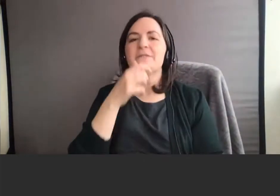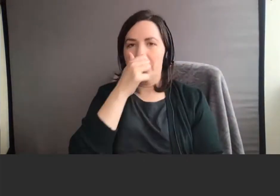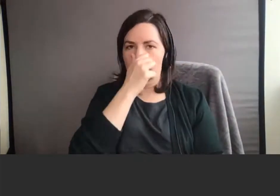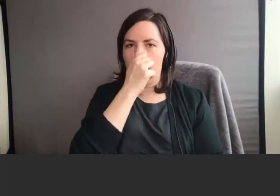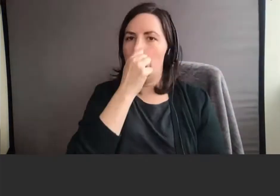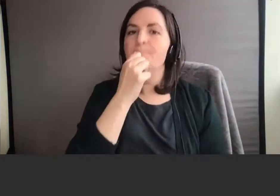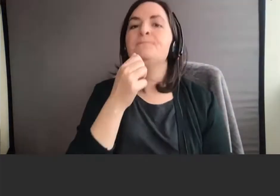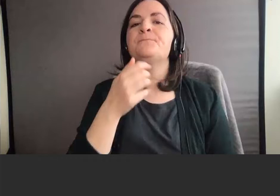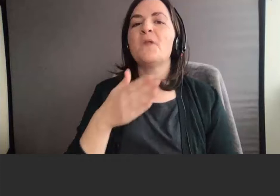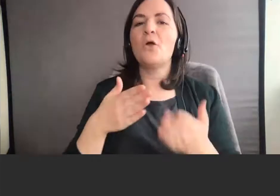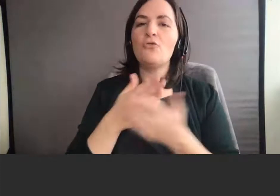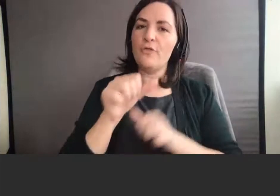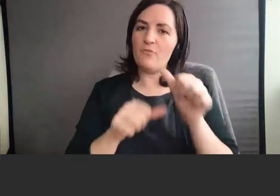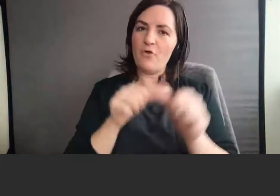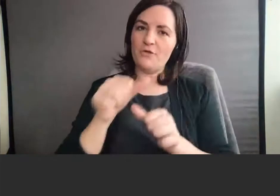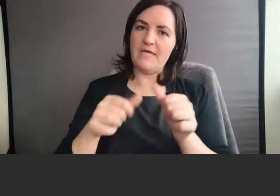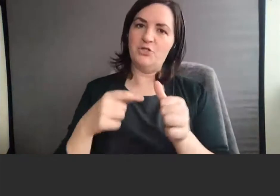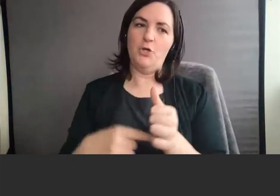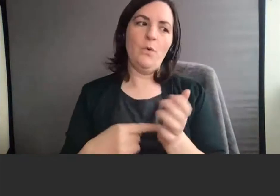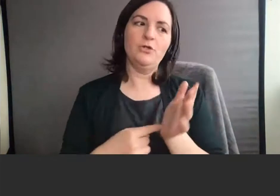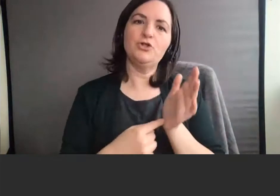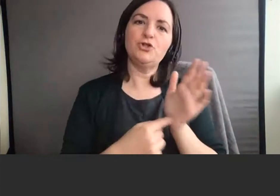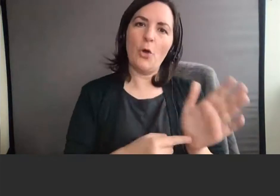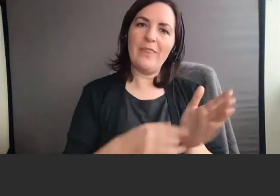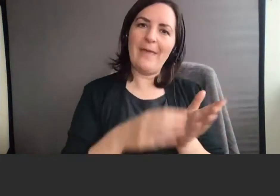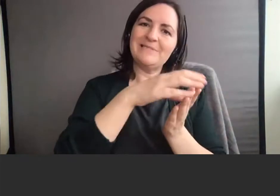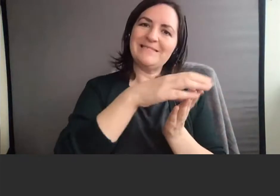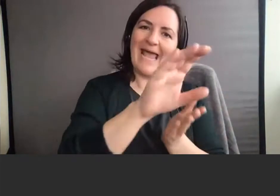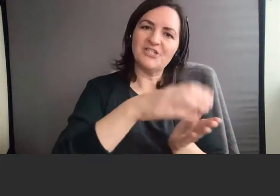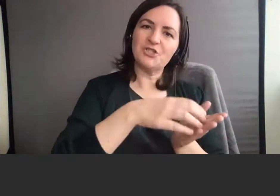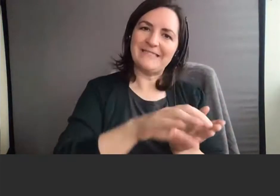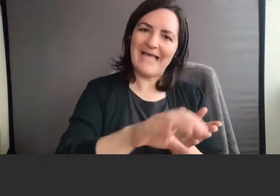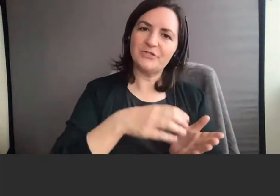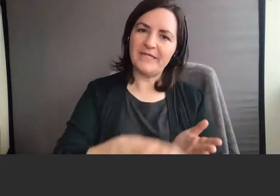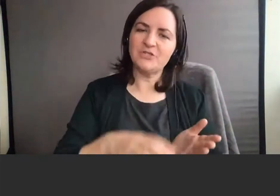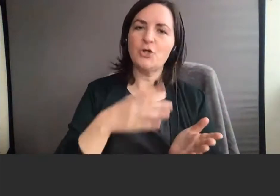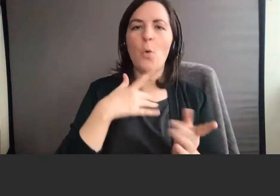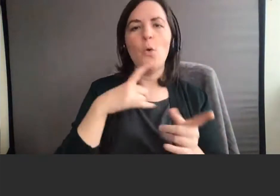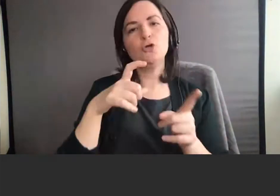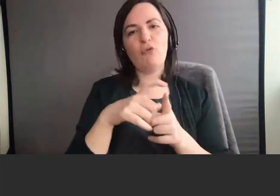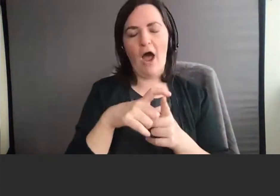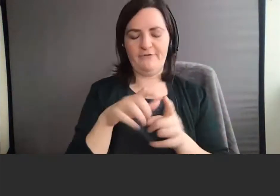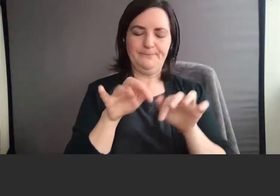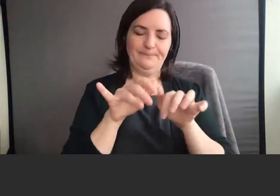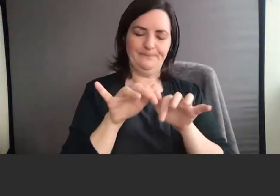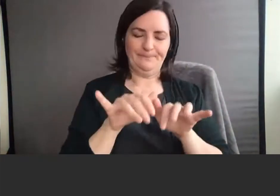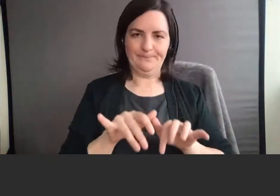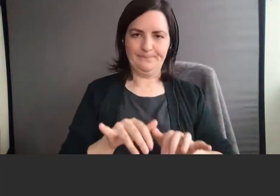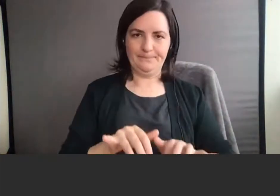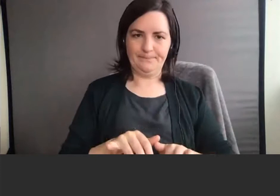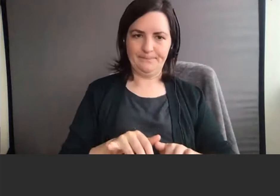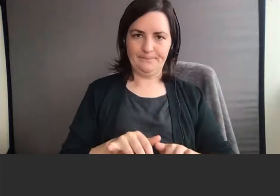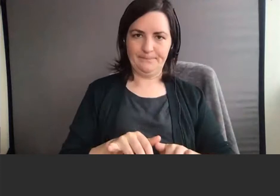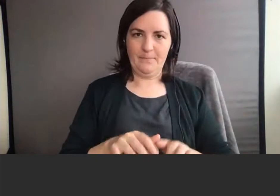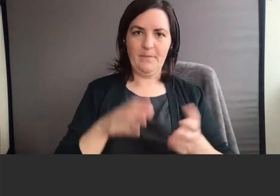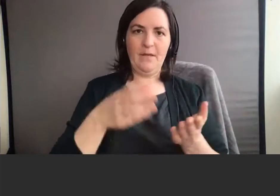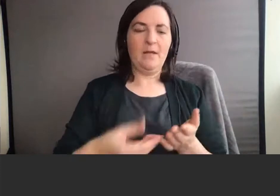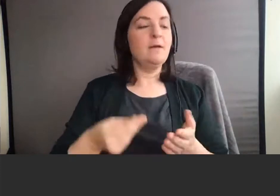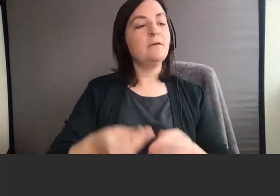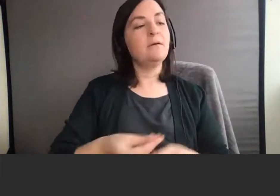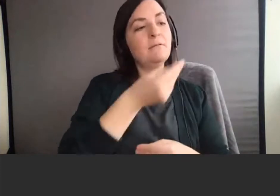sections of your draft dissertation. And the way we do it is we look at up to 10%